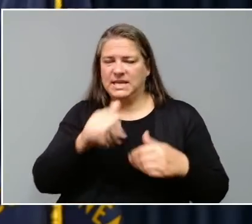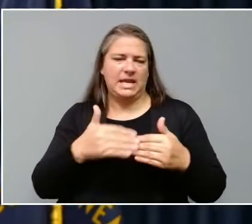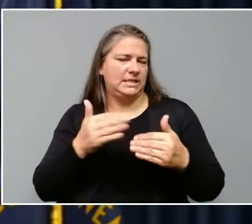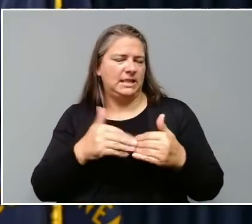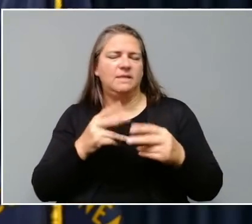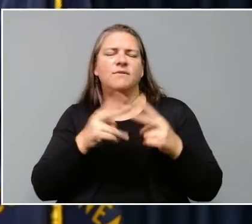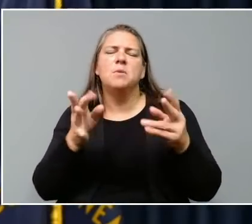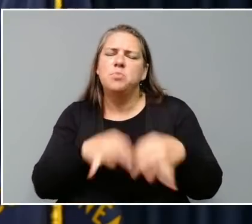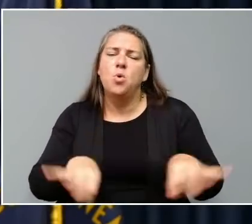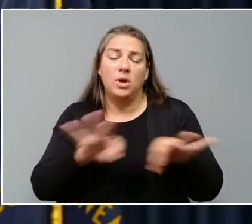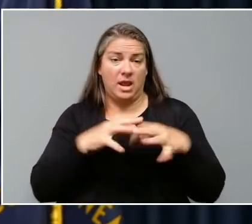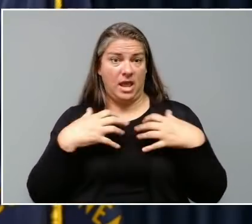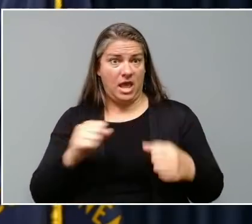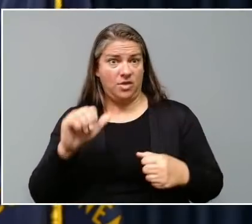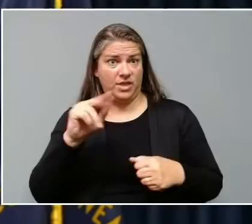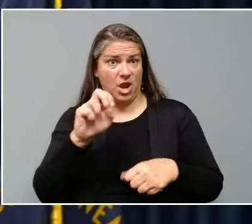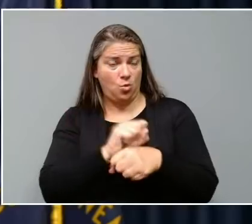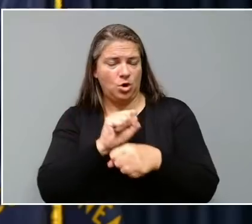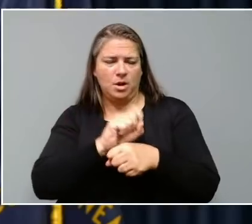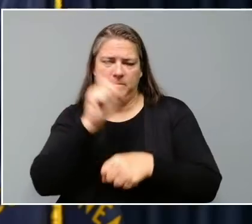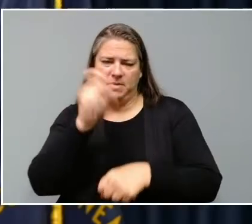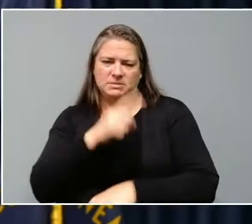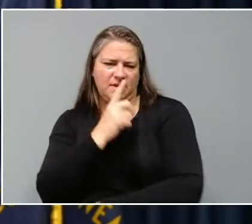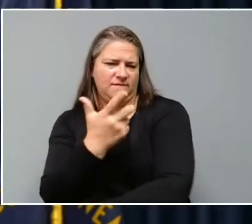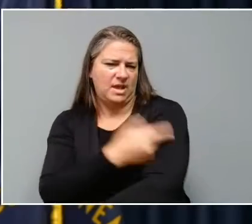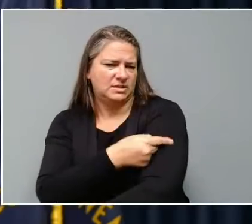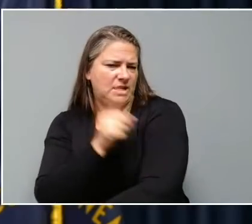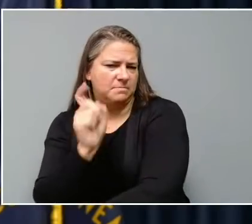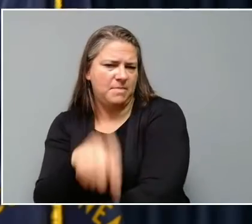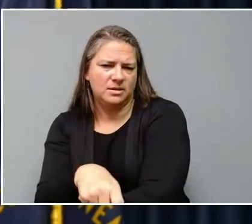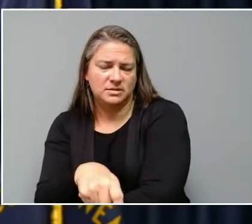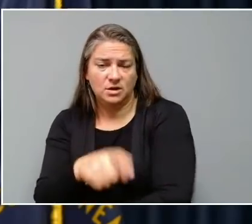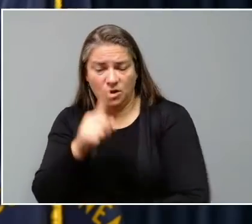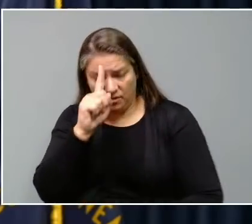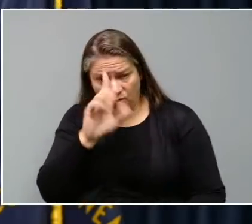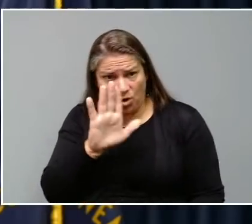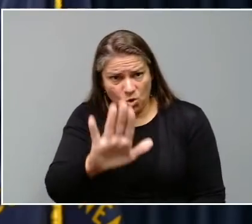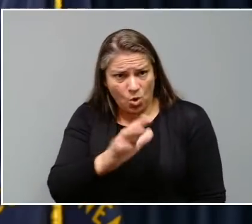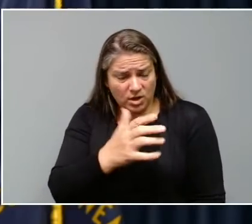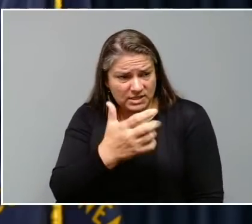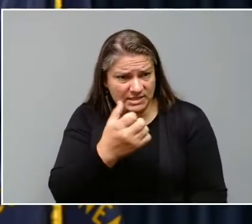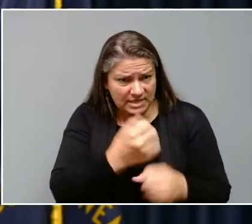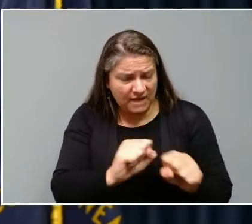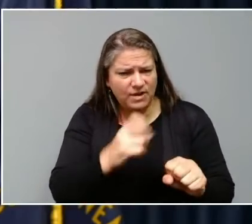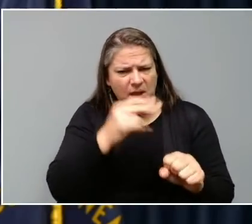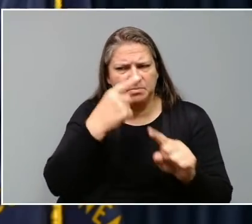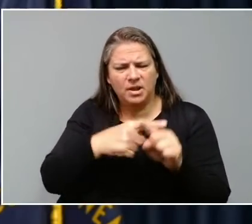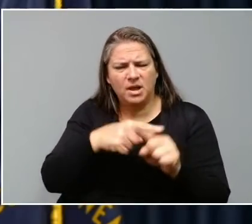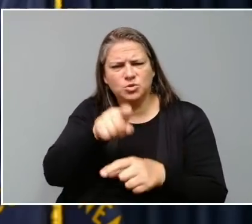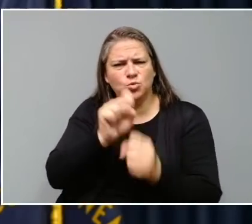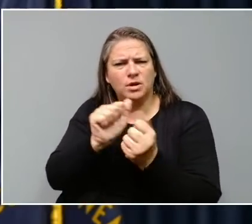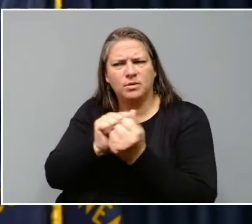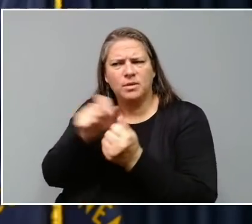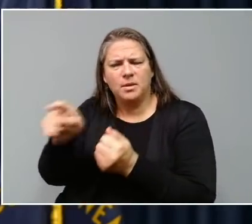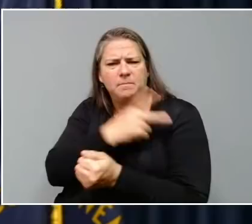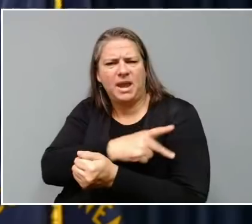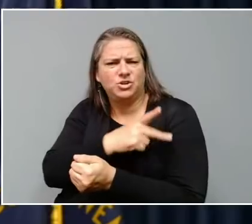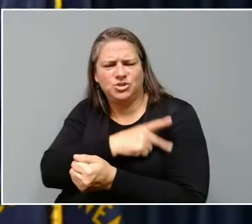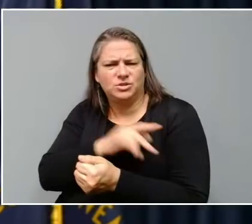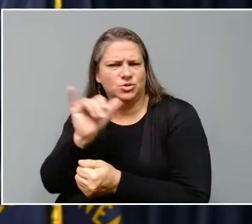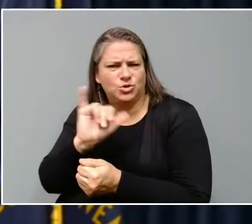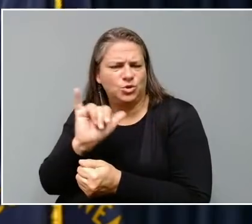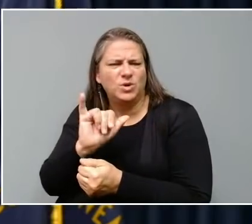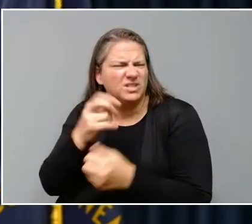their safety and for the safety of those individuals they come into interaction with. And I know that's tough, but